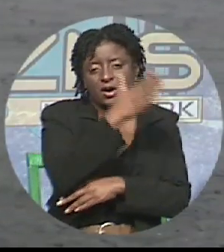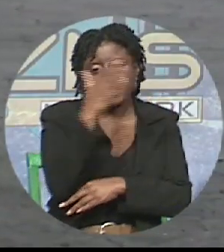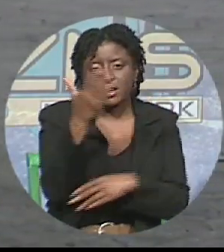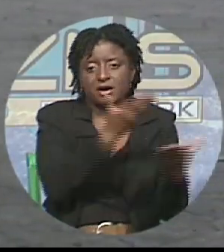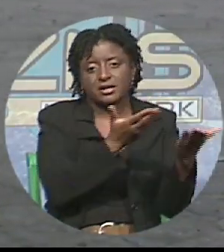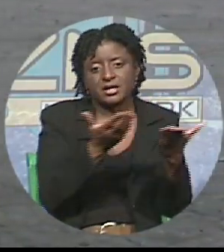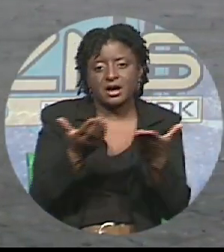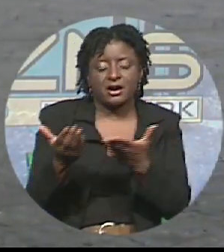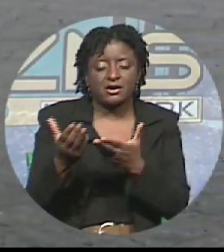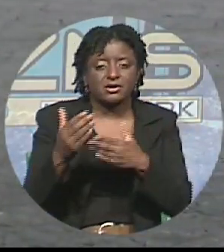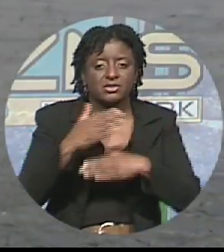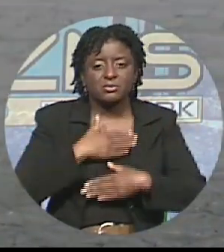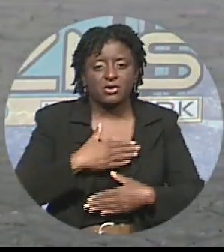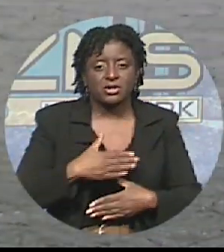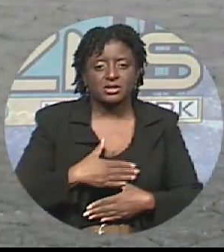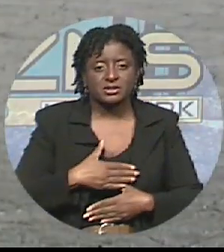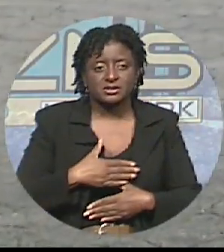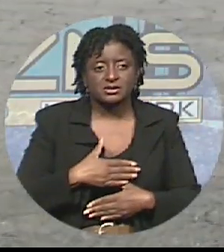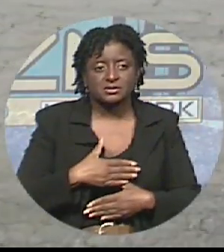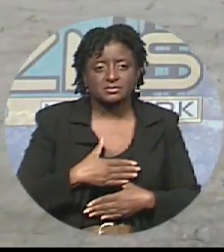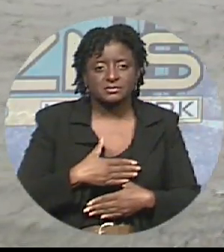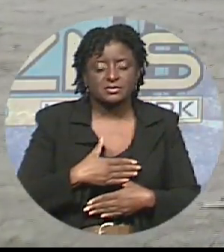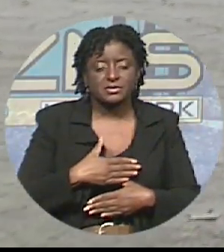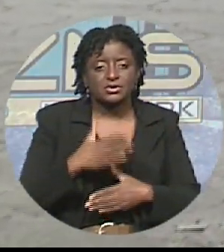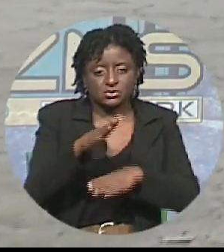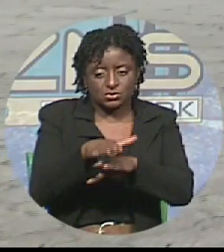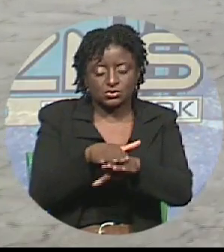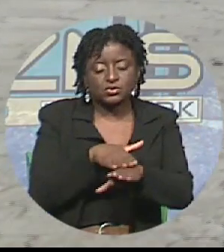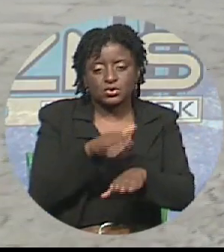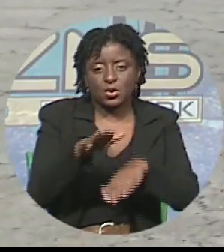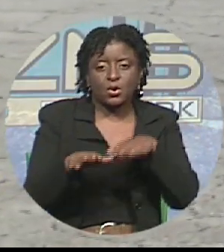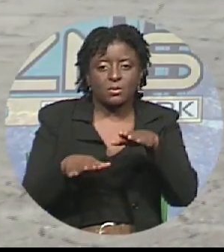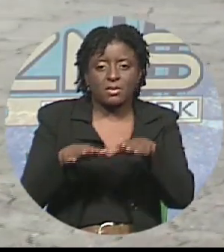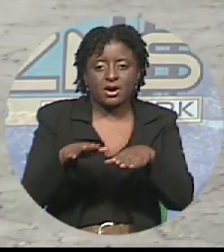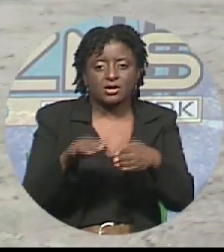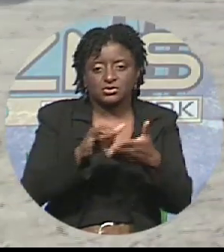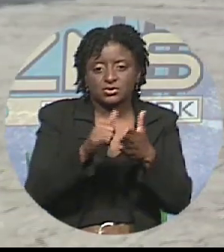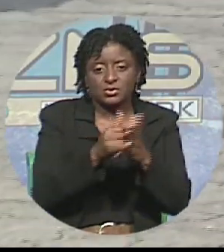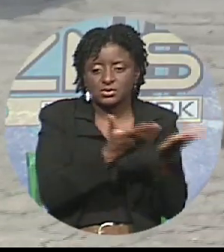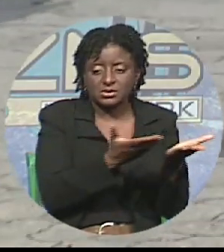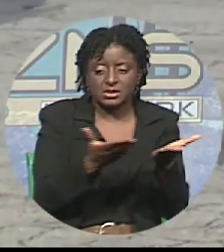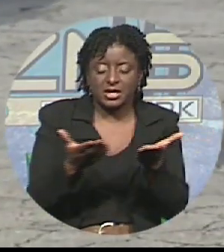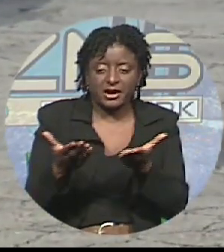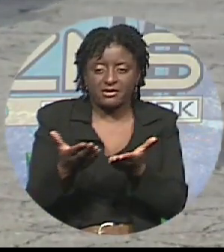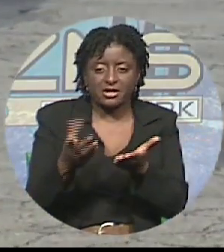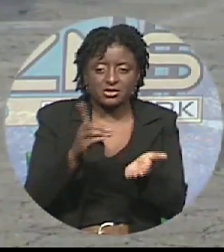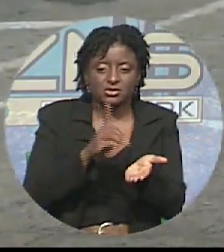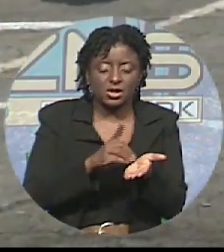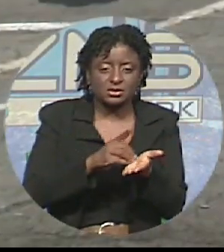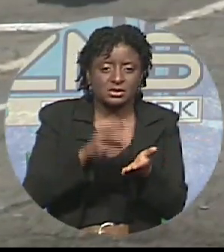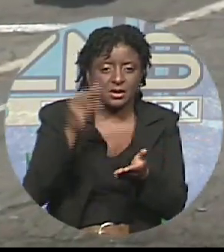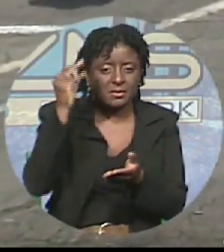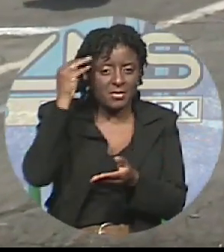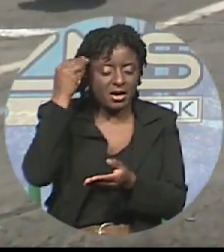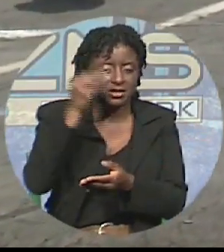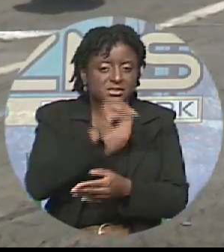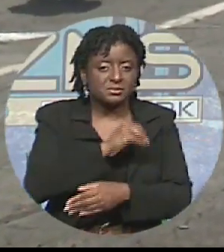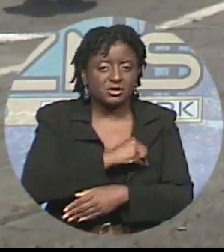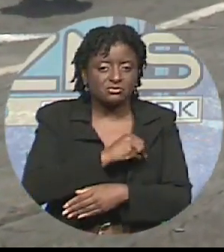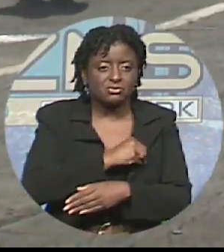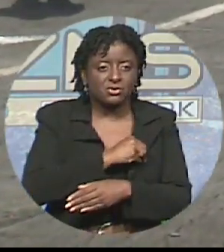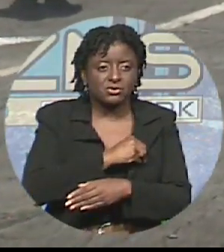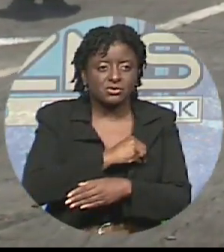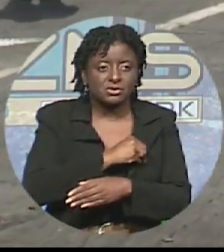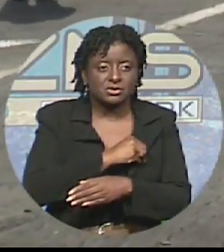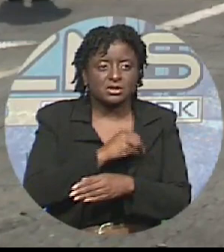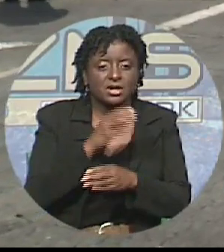With a gentle touch and a slow march, pallbearers escorted Dr. Myles Munroe's hearse as 4 others